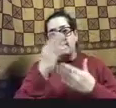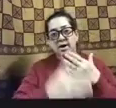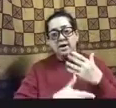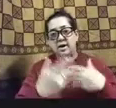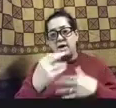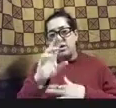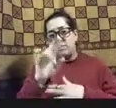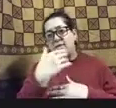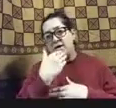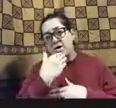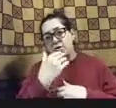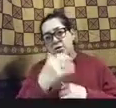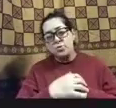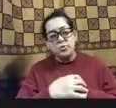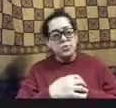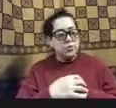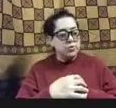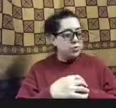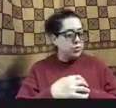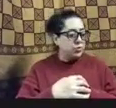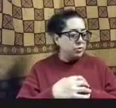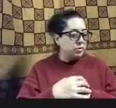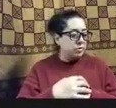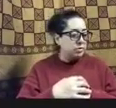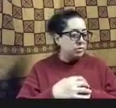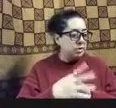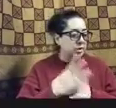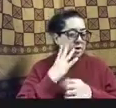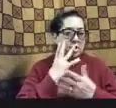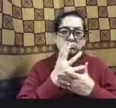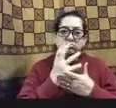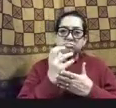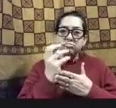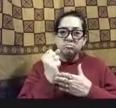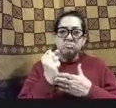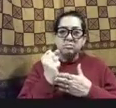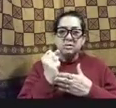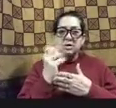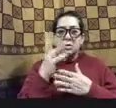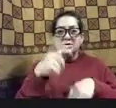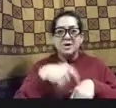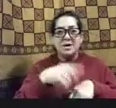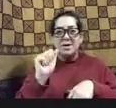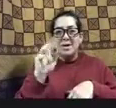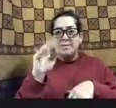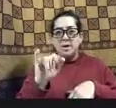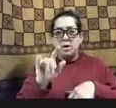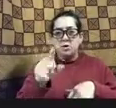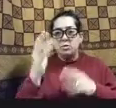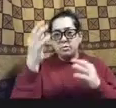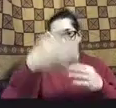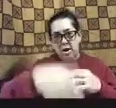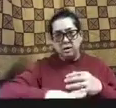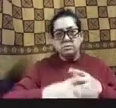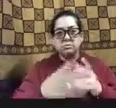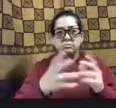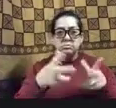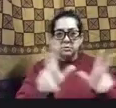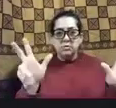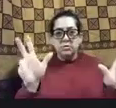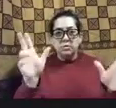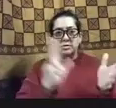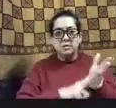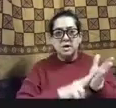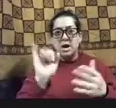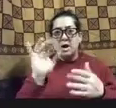Hilary. Thank you. And thank you. I know we ran over a little bit into your time, Amy, but you're up next. So let's everybody sign